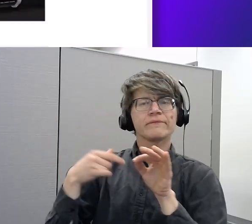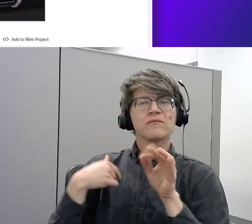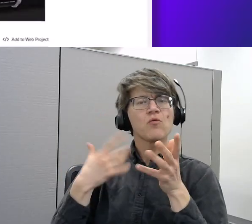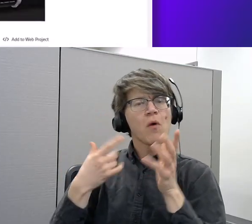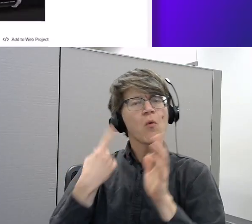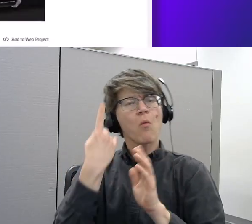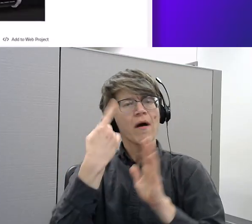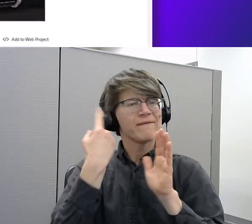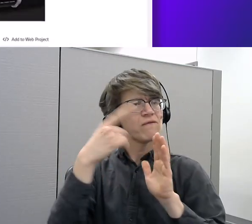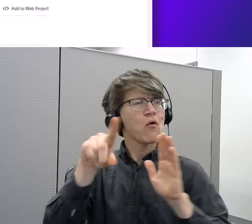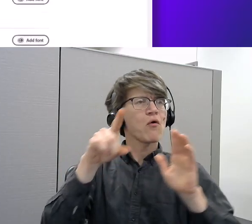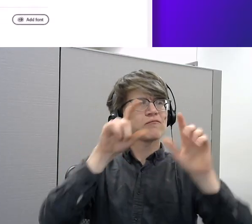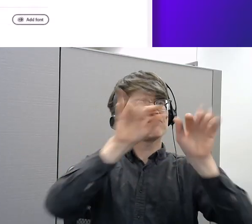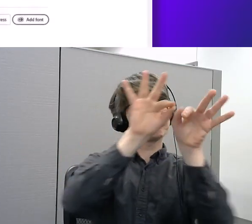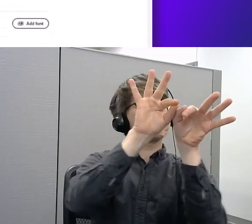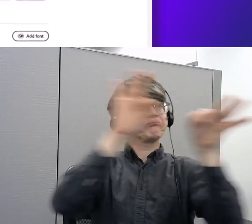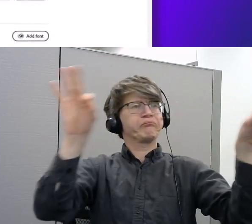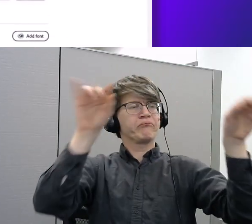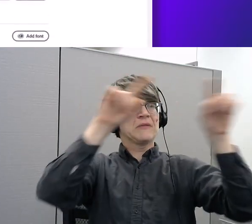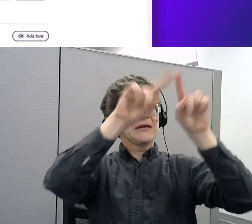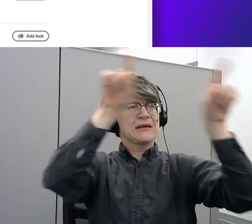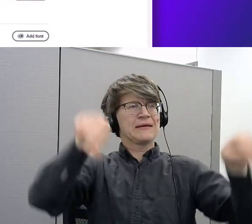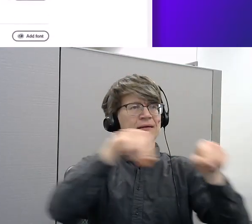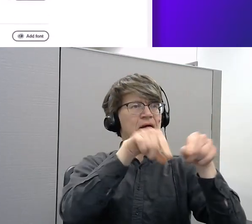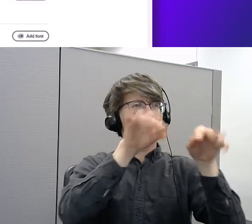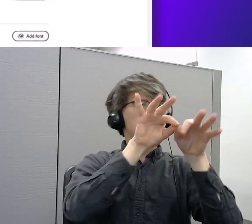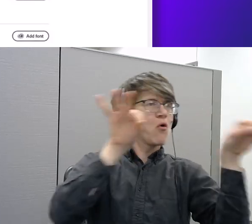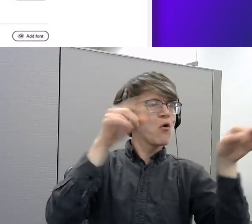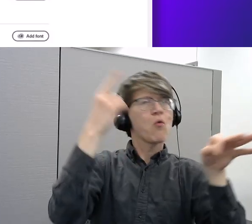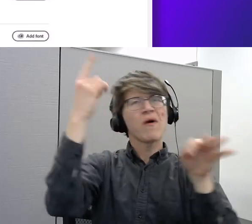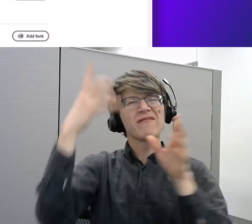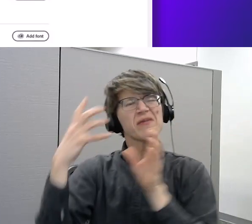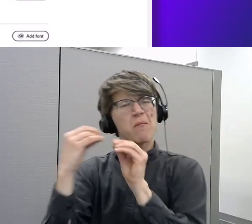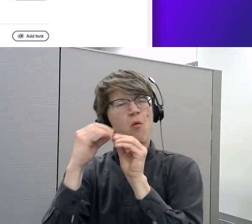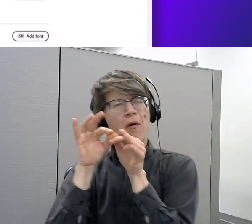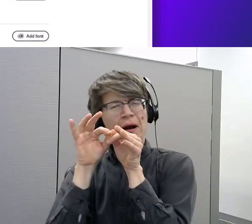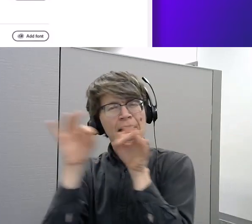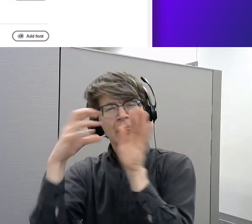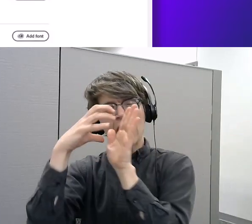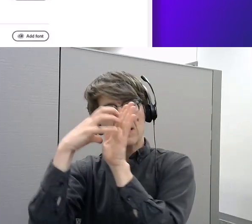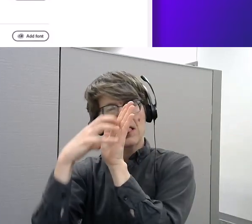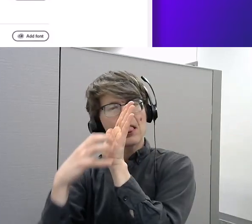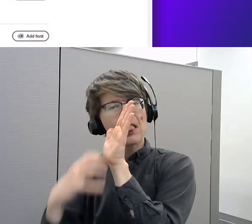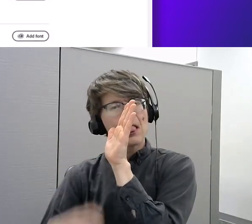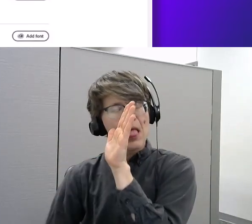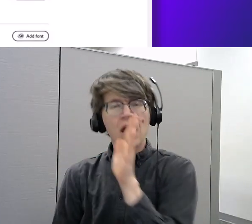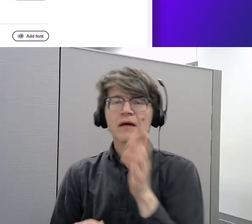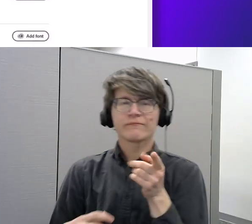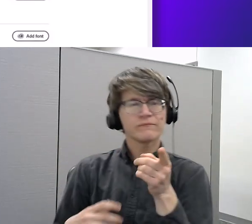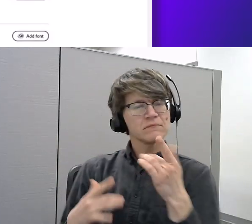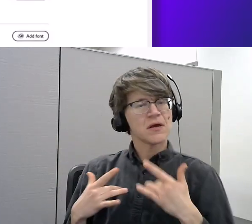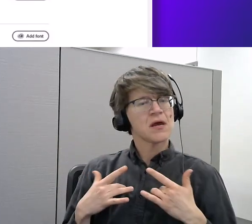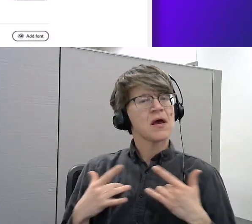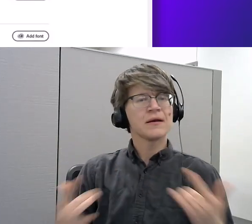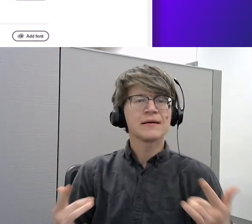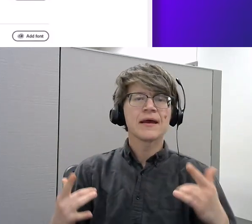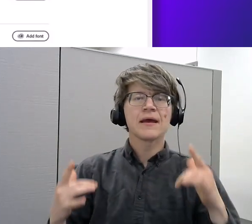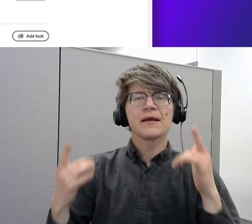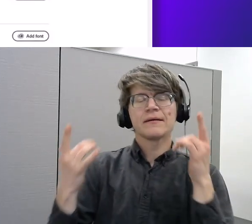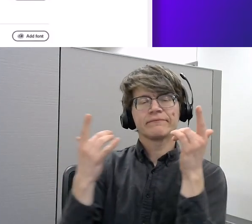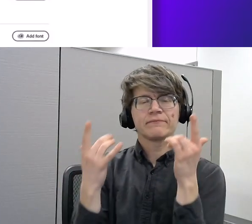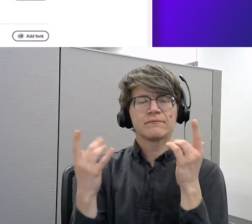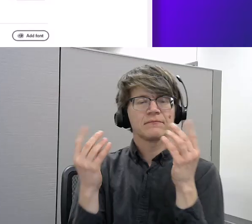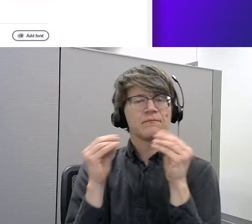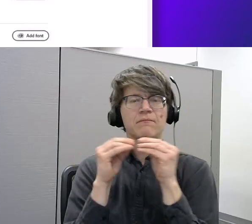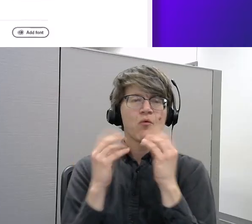option and multiple options within it. Oftentimes what you'll get is you'll go from extra light to extra bold. You'll have a slightly italics,